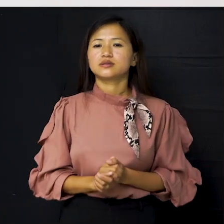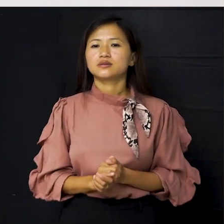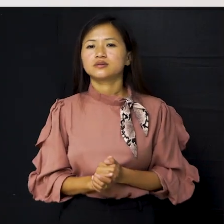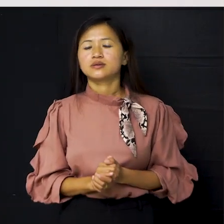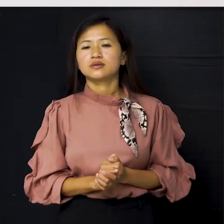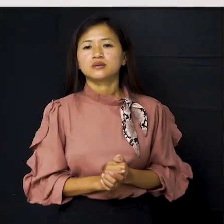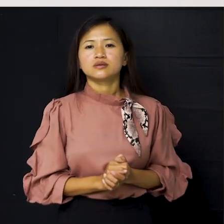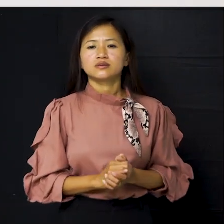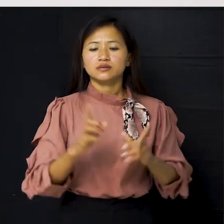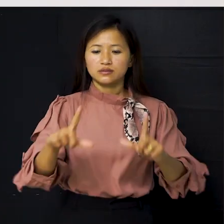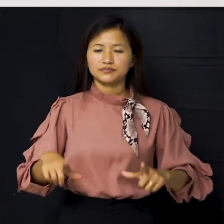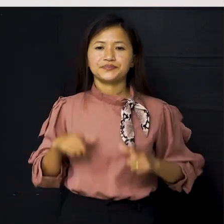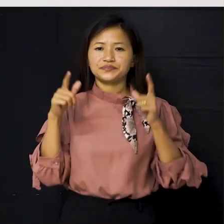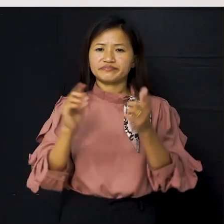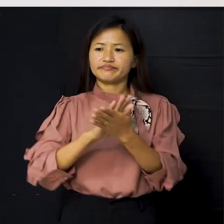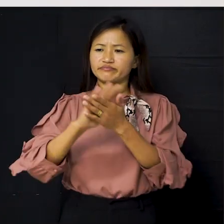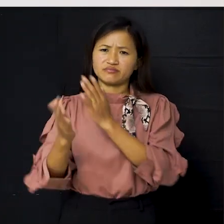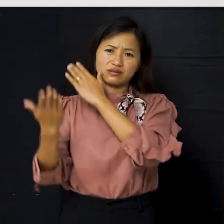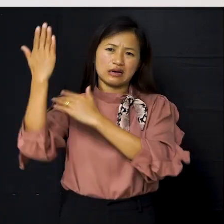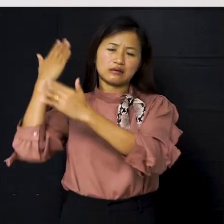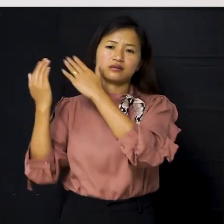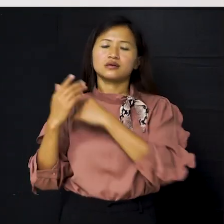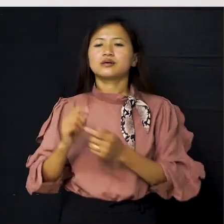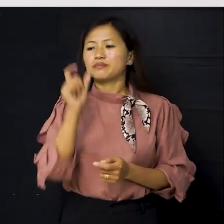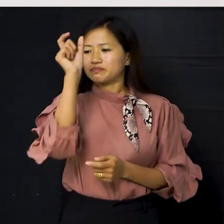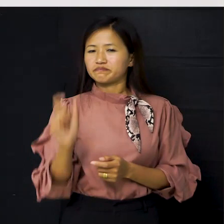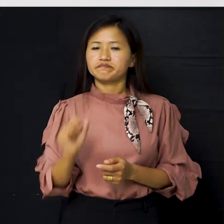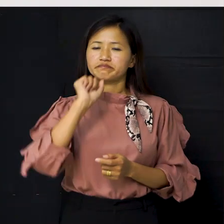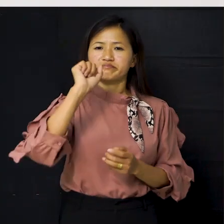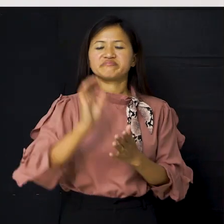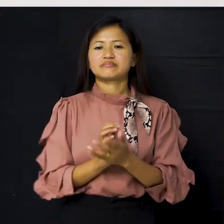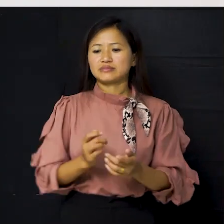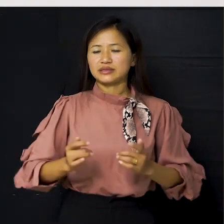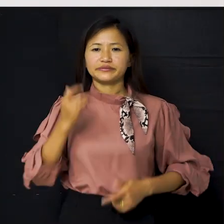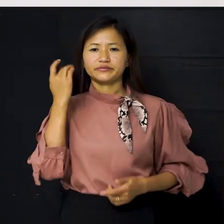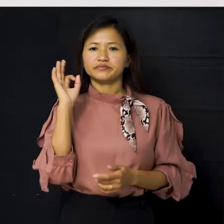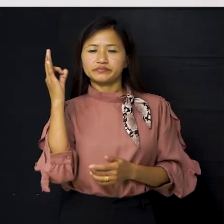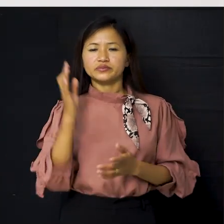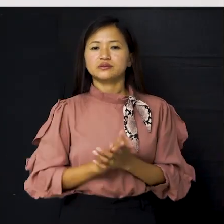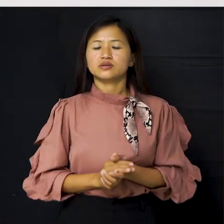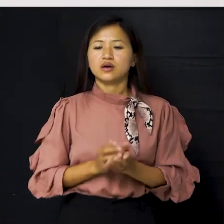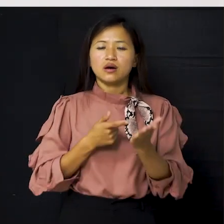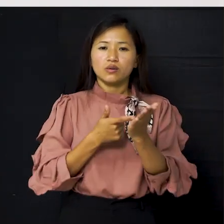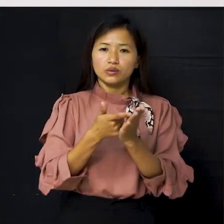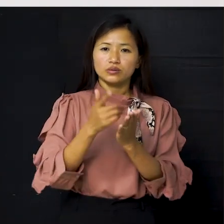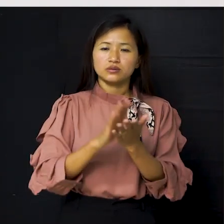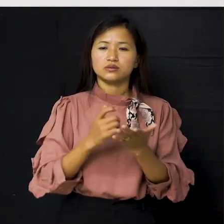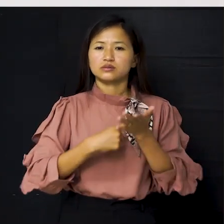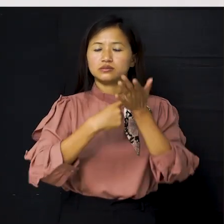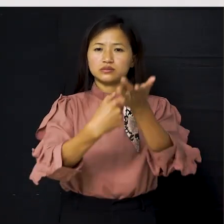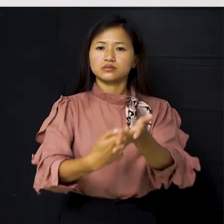um, life history, even from the personal lifestyles, we get all these informations about these rulers is through